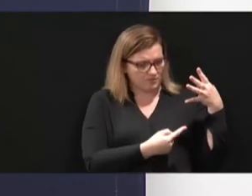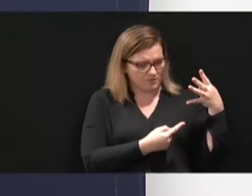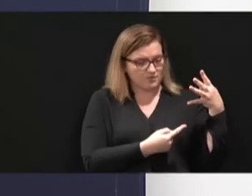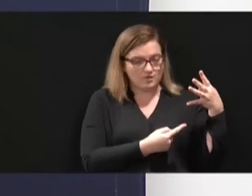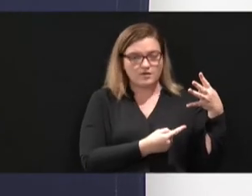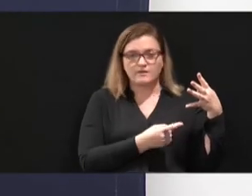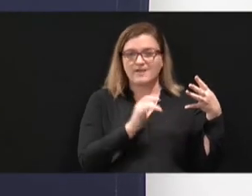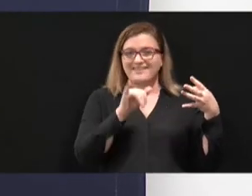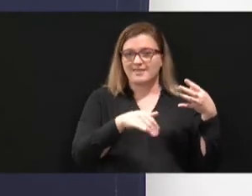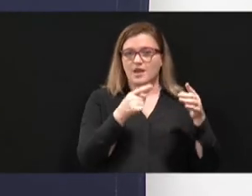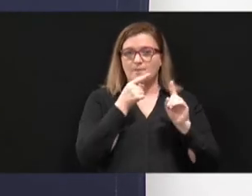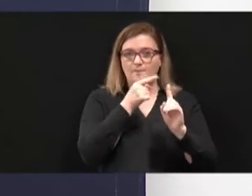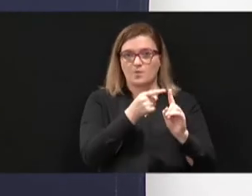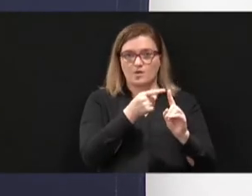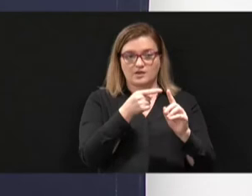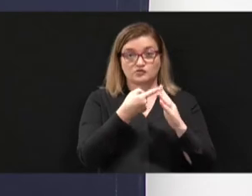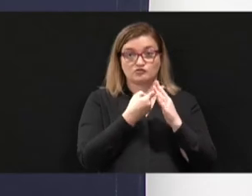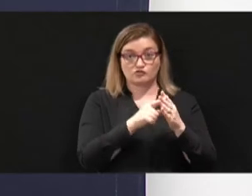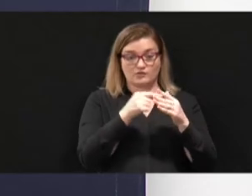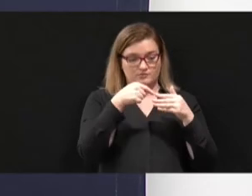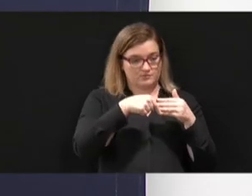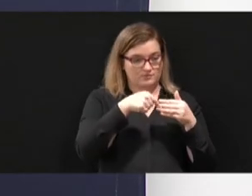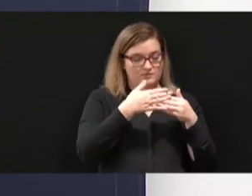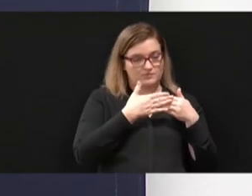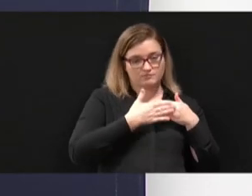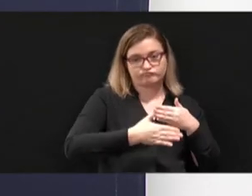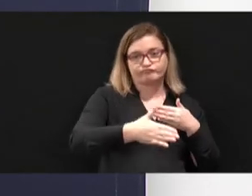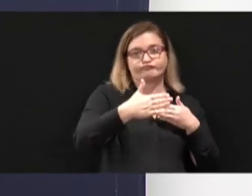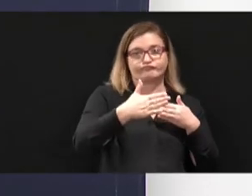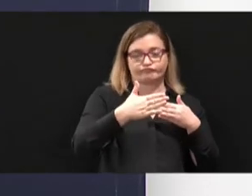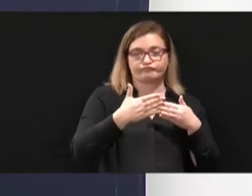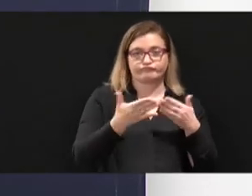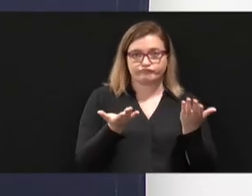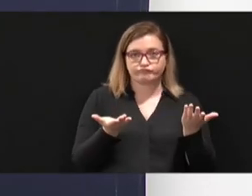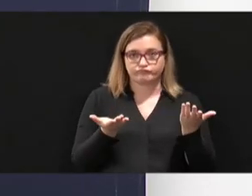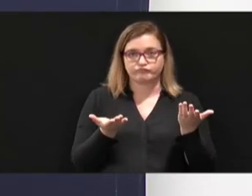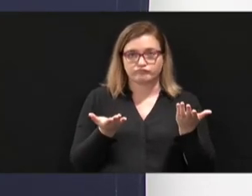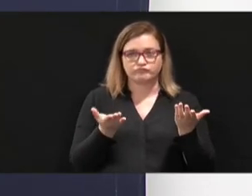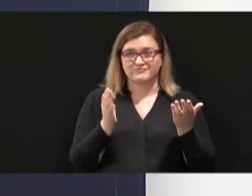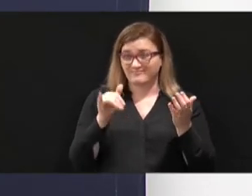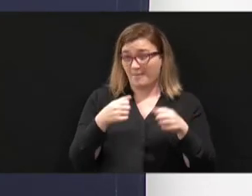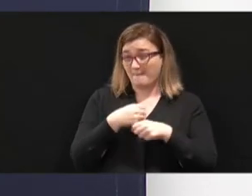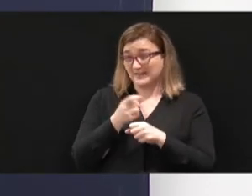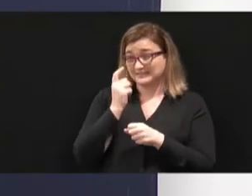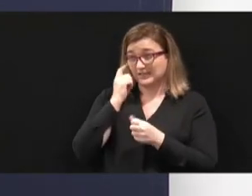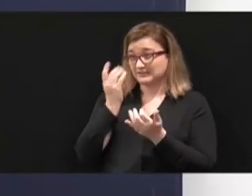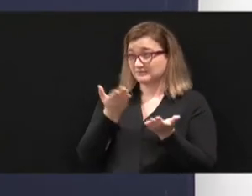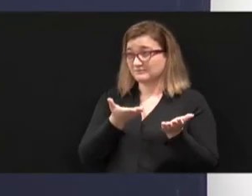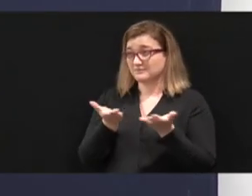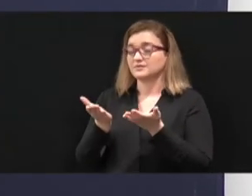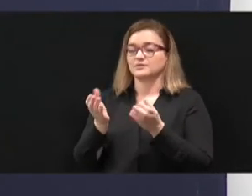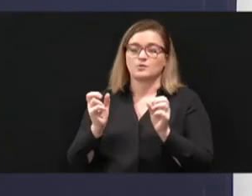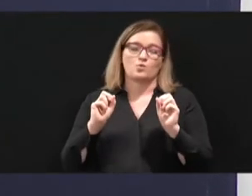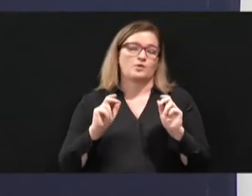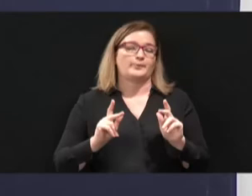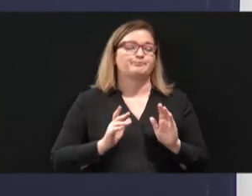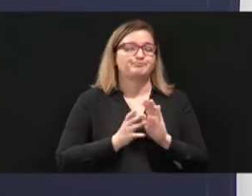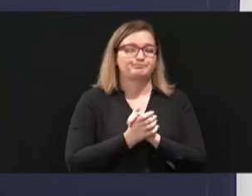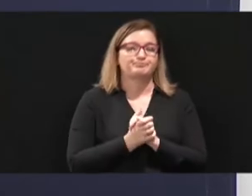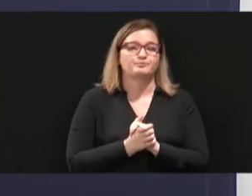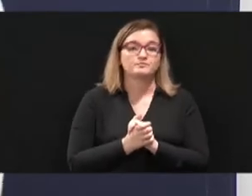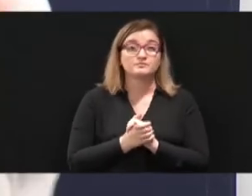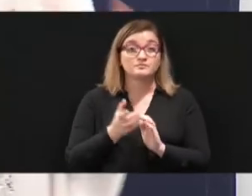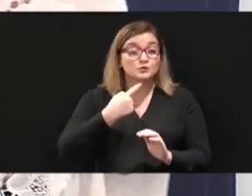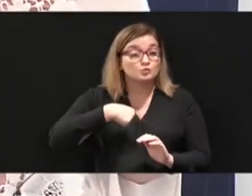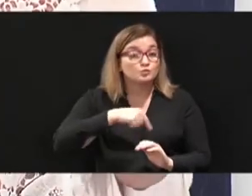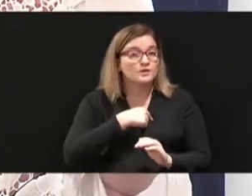okay, so which lesson plan do I start in? Does that make sense? More sense? Okay. But because we